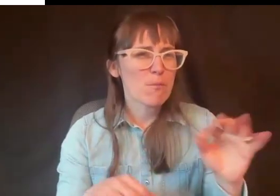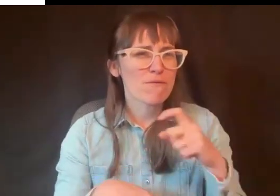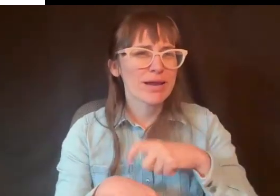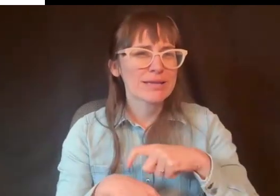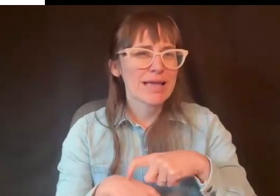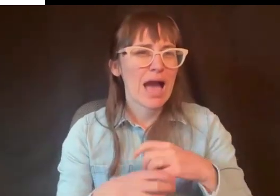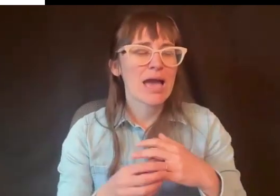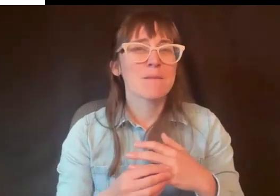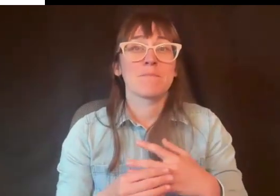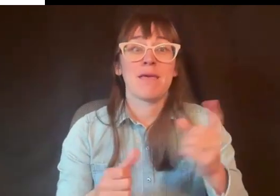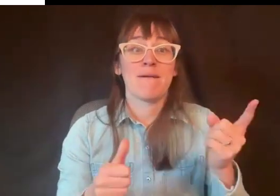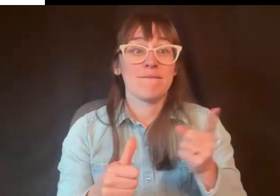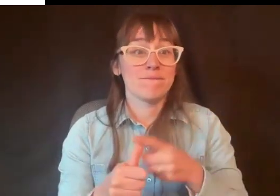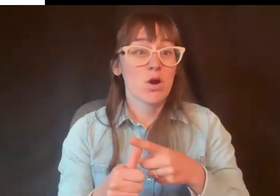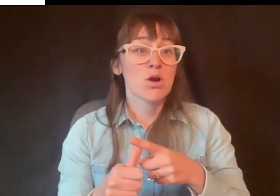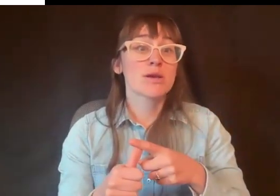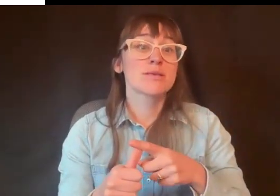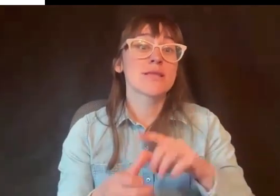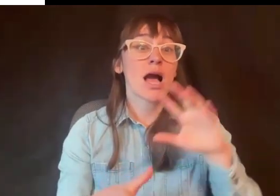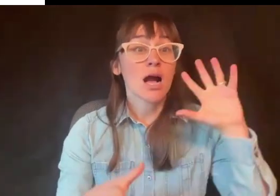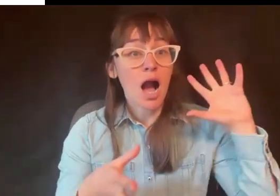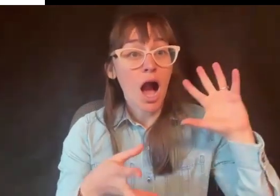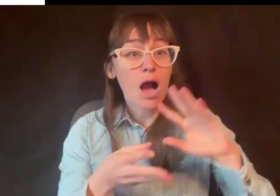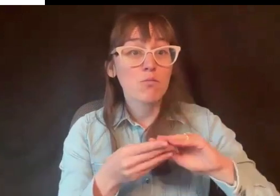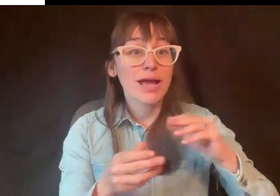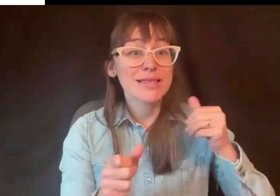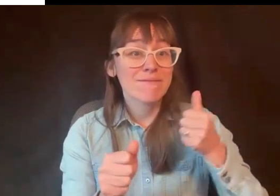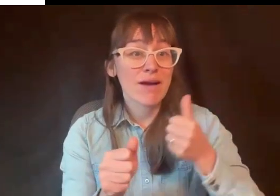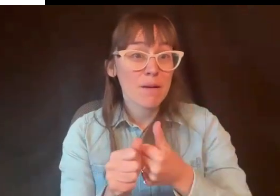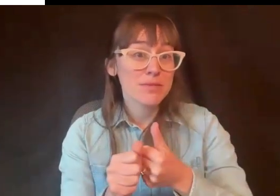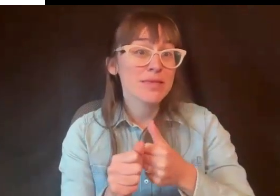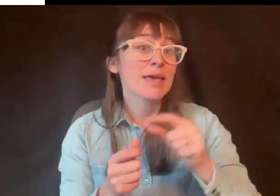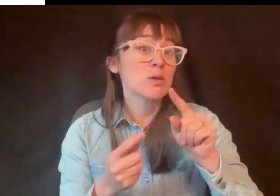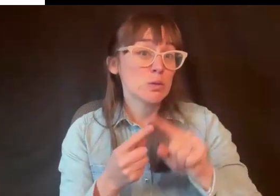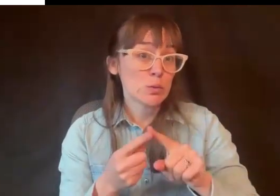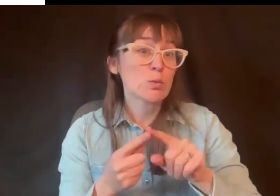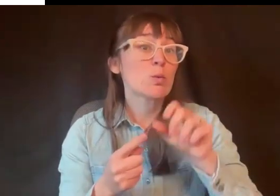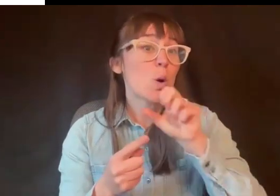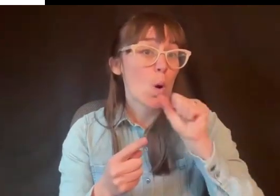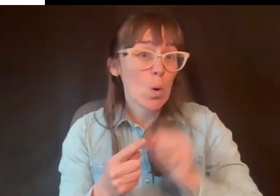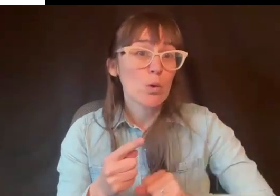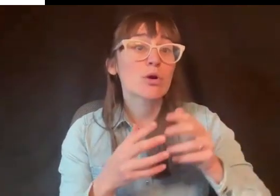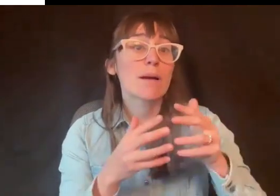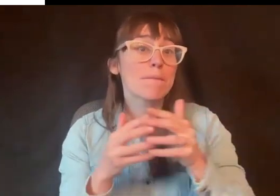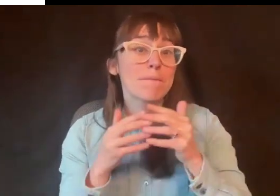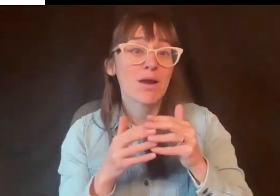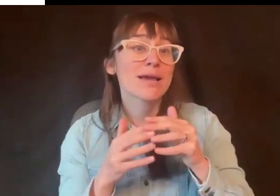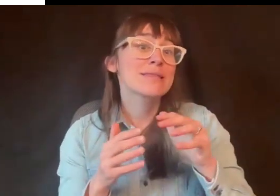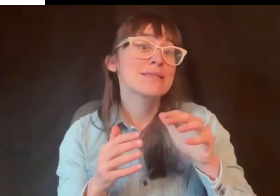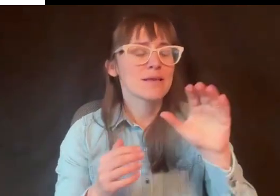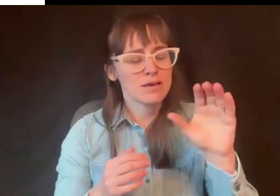first comprehensive update to the Older Americans Act program